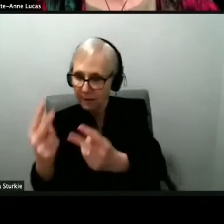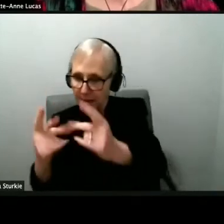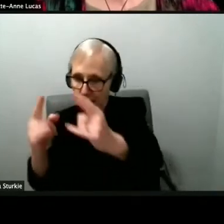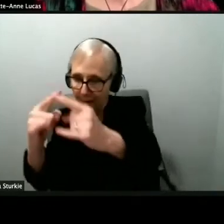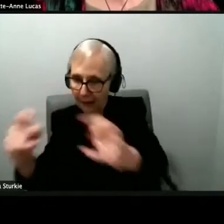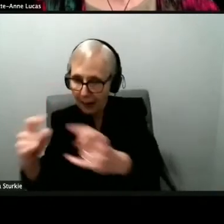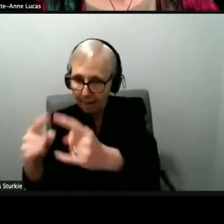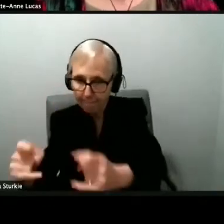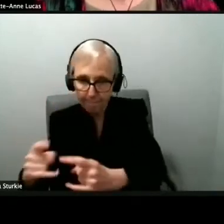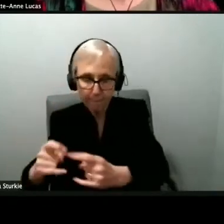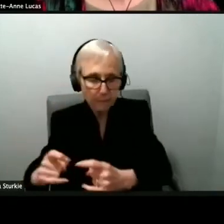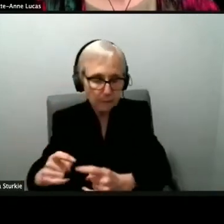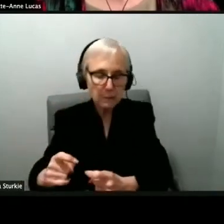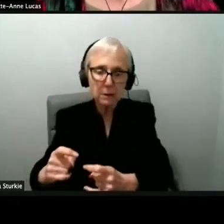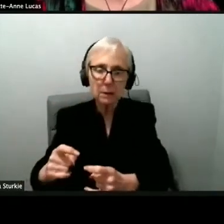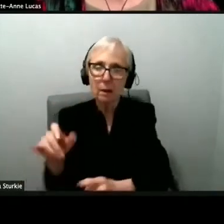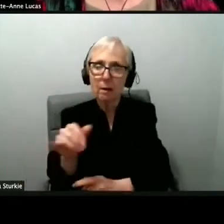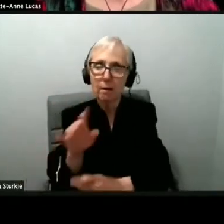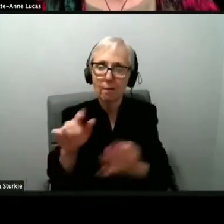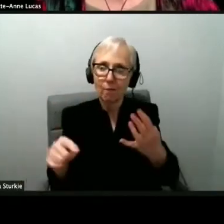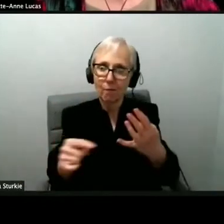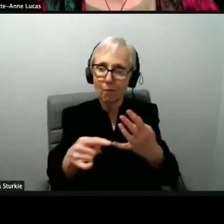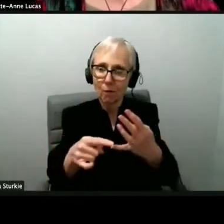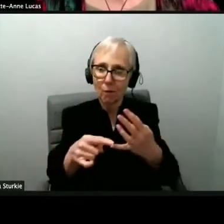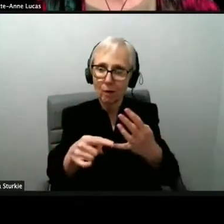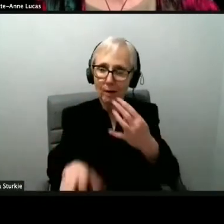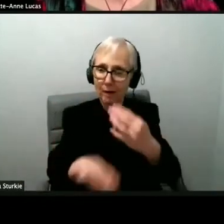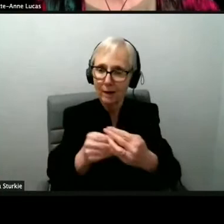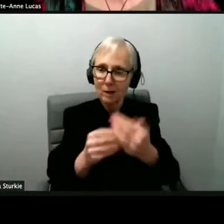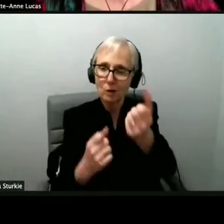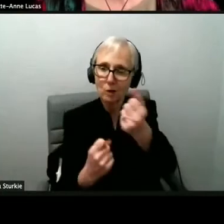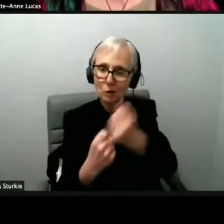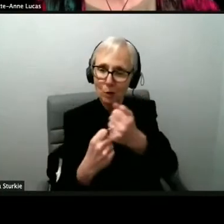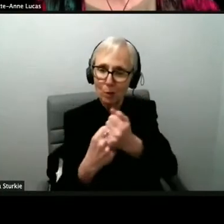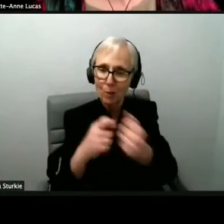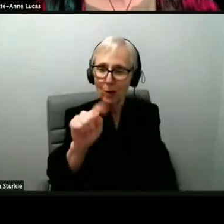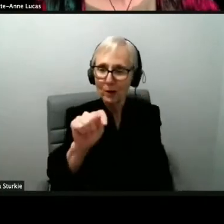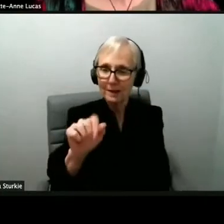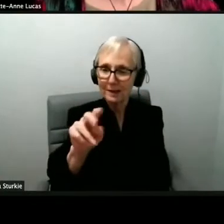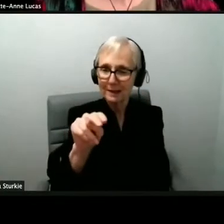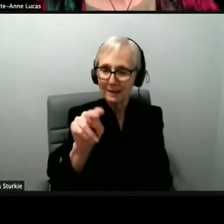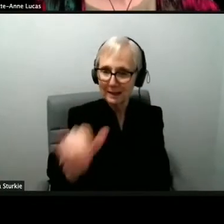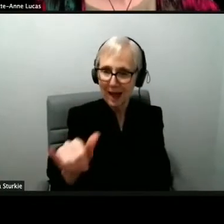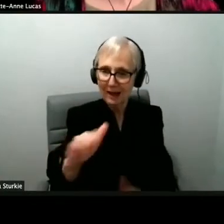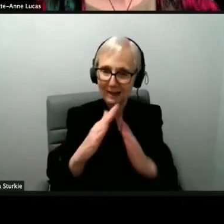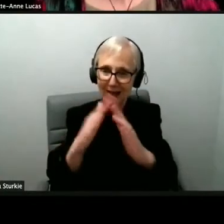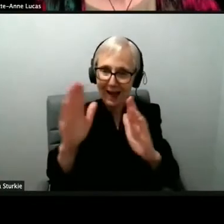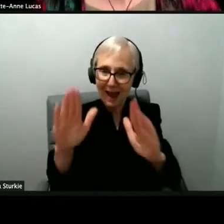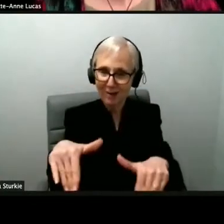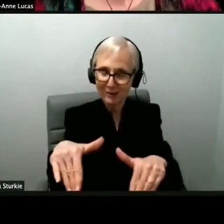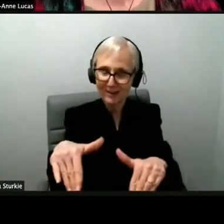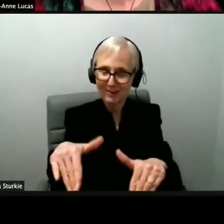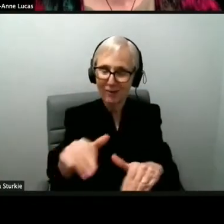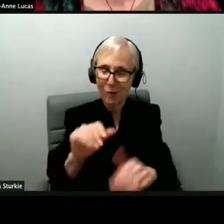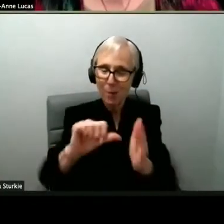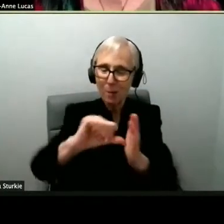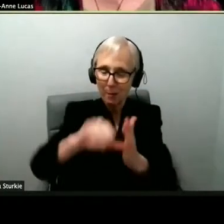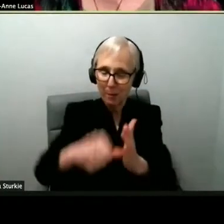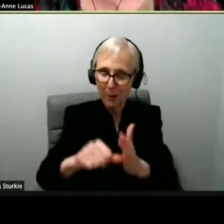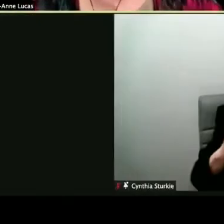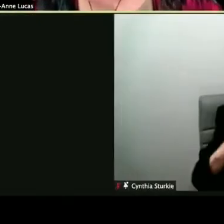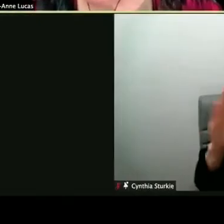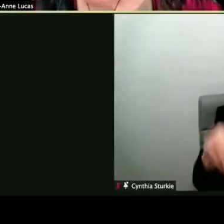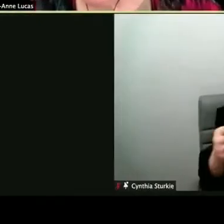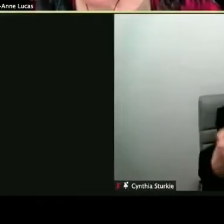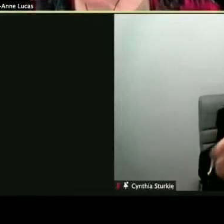big one. And then also 4 extra support tiny housing communities for permanent housing solutions. Thank you. Thank